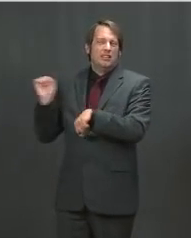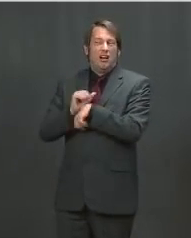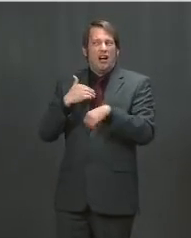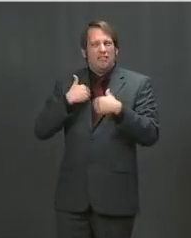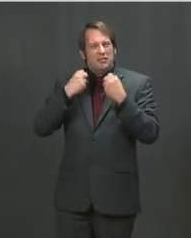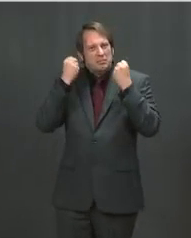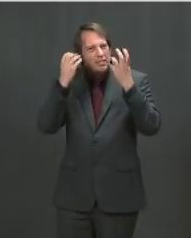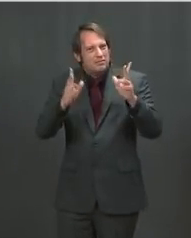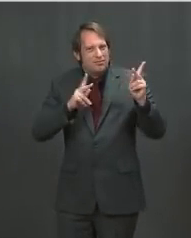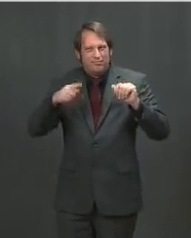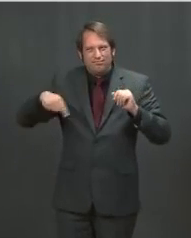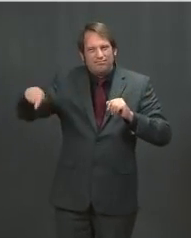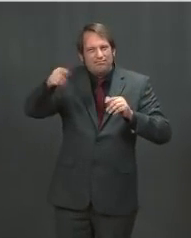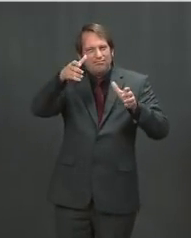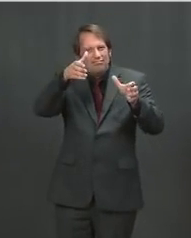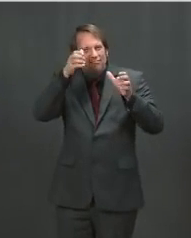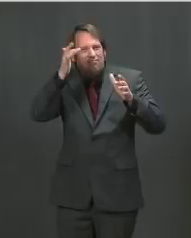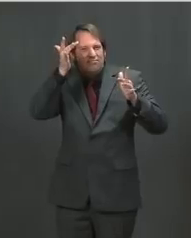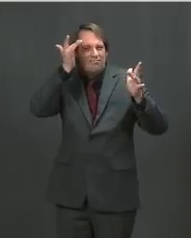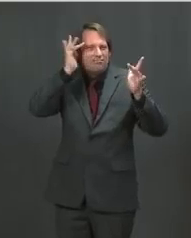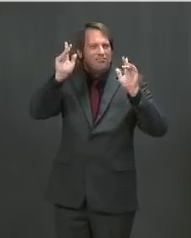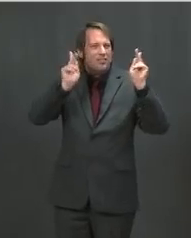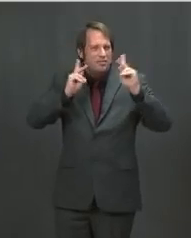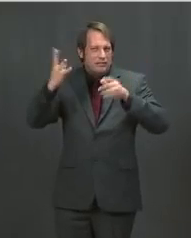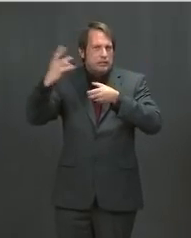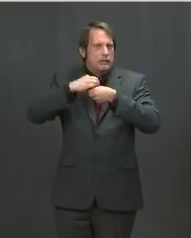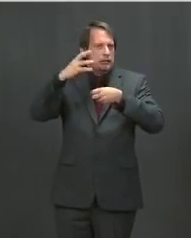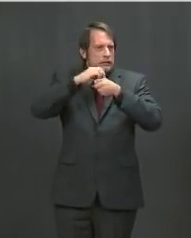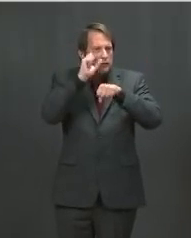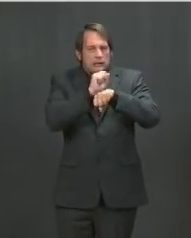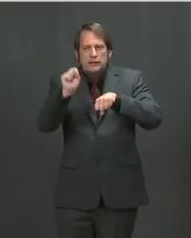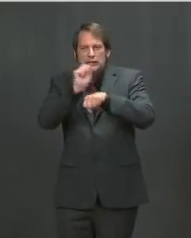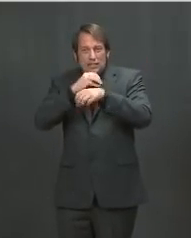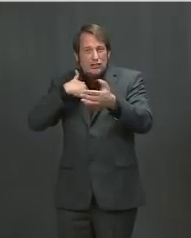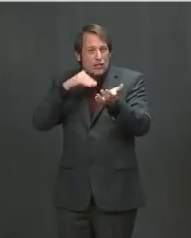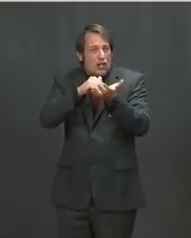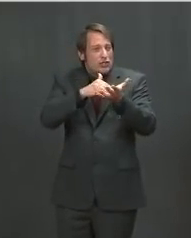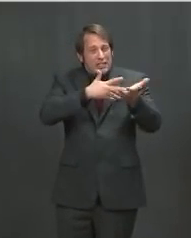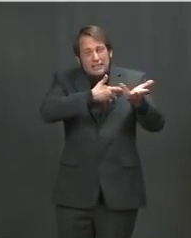as Dr. Walensky also indicated. With that, I